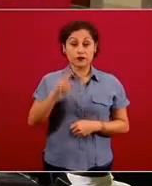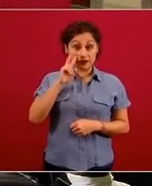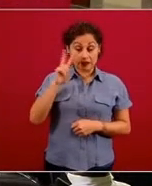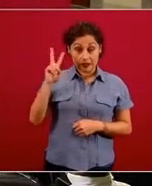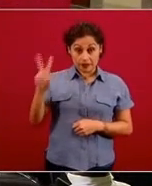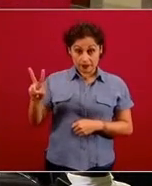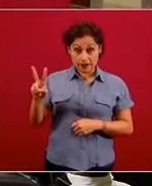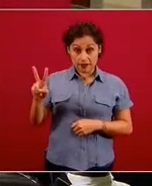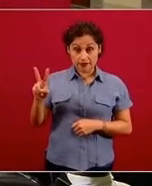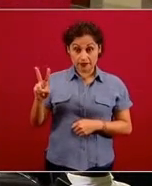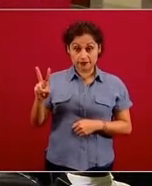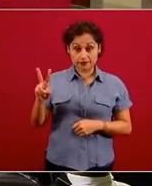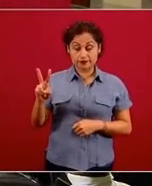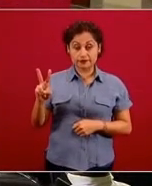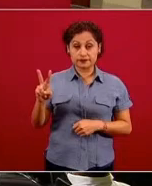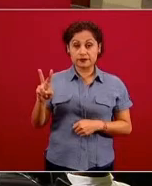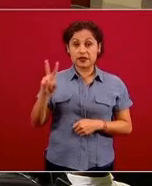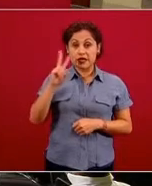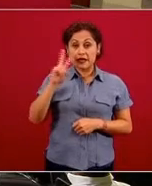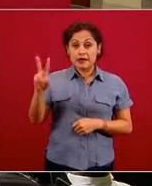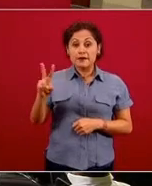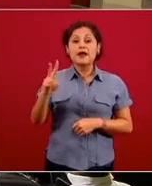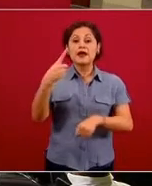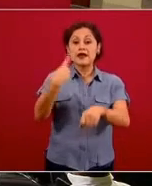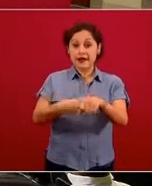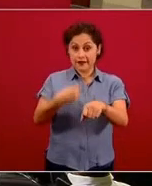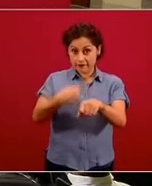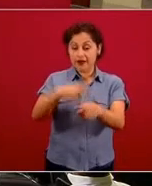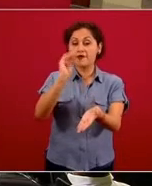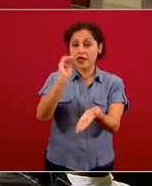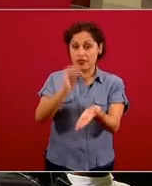and then the rest of the states. When we see